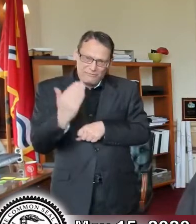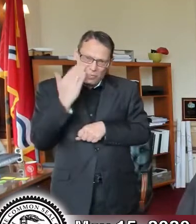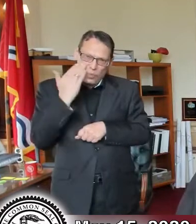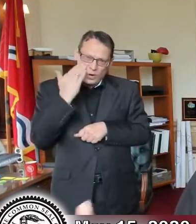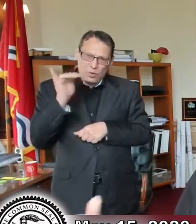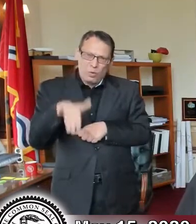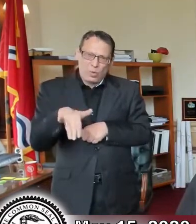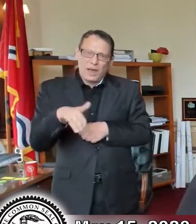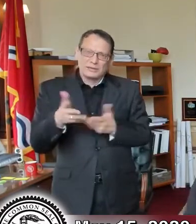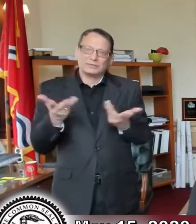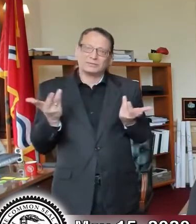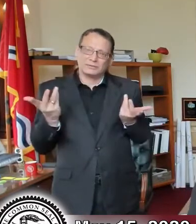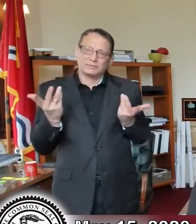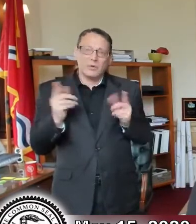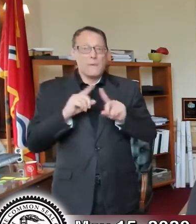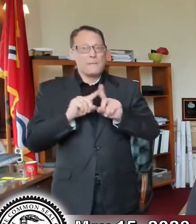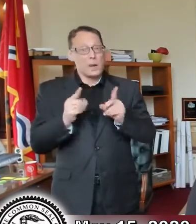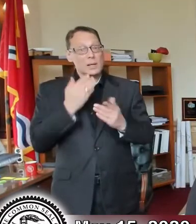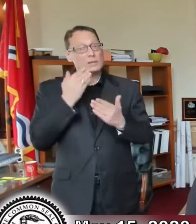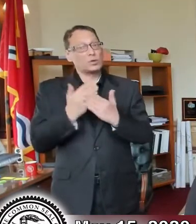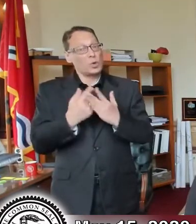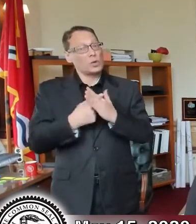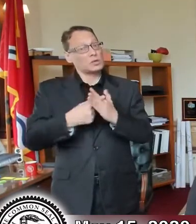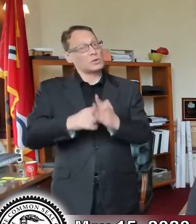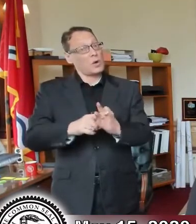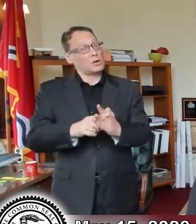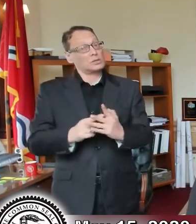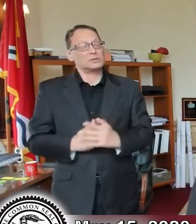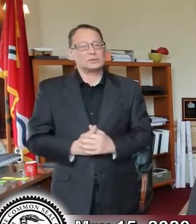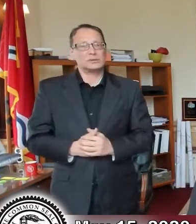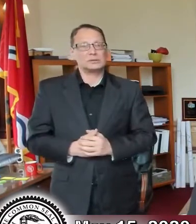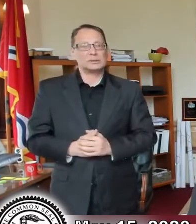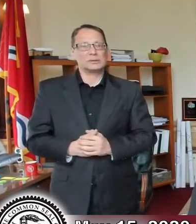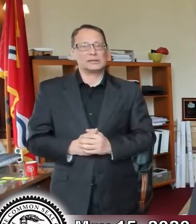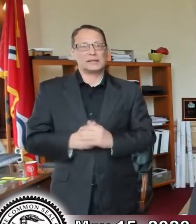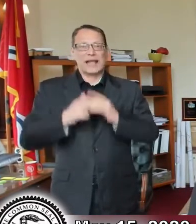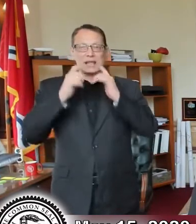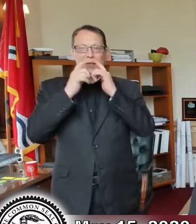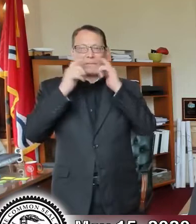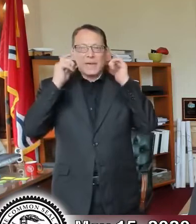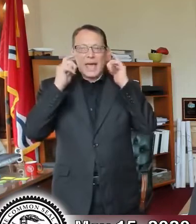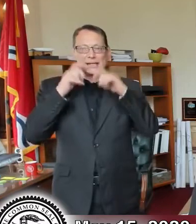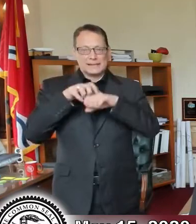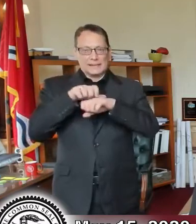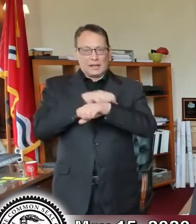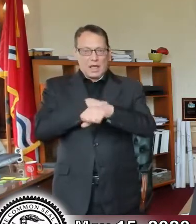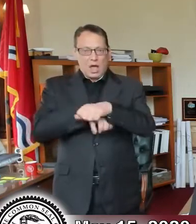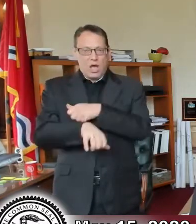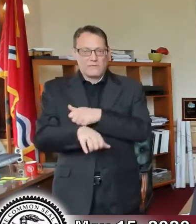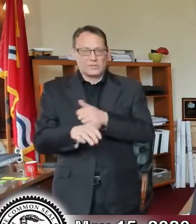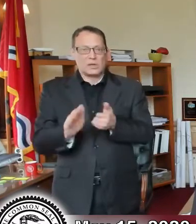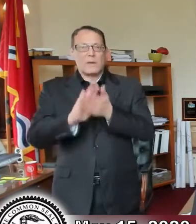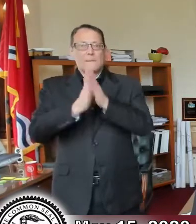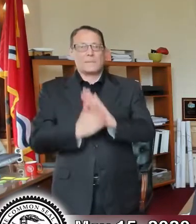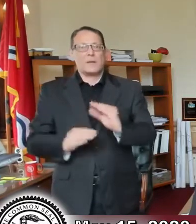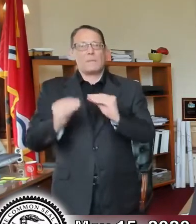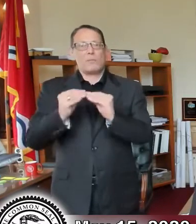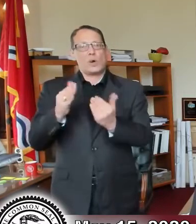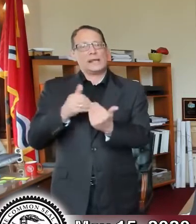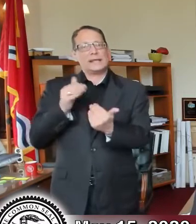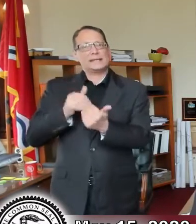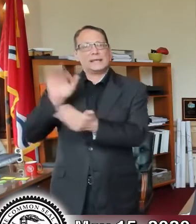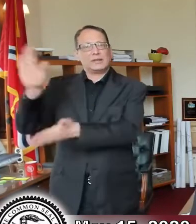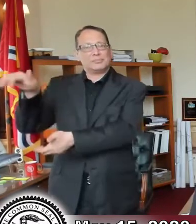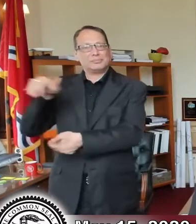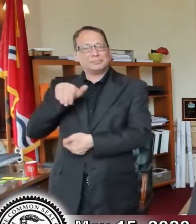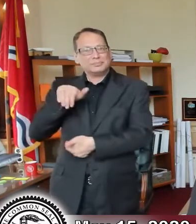go forever, but it's a way of them getting started. The masks and the gloves are getting easier to acquire, and